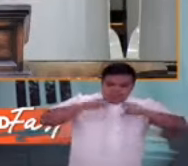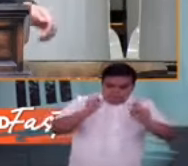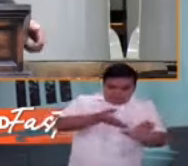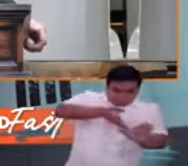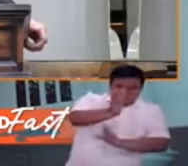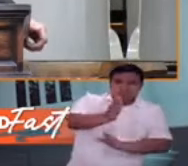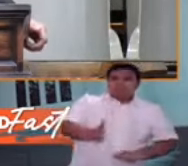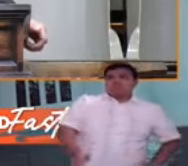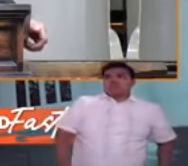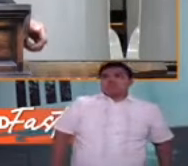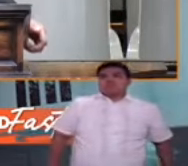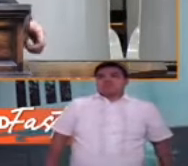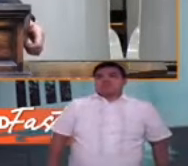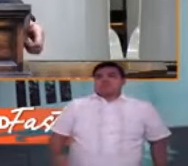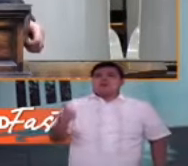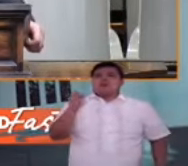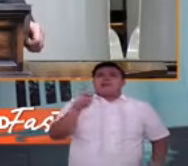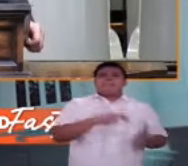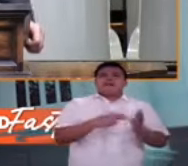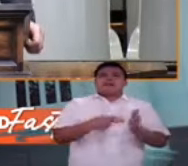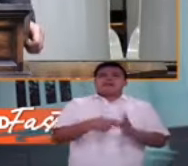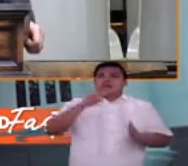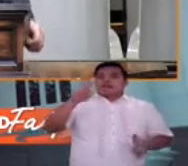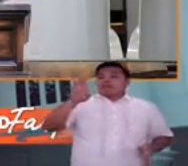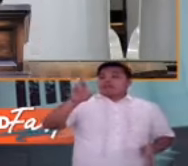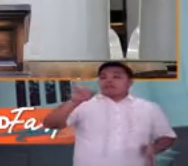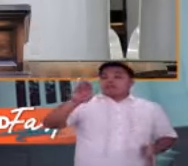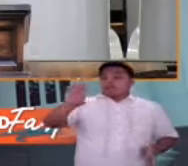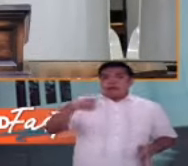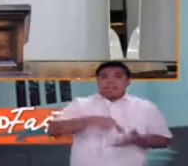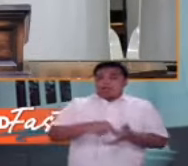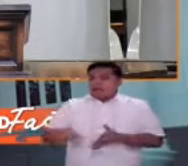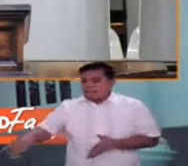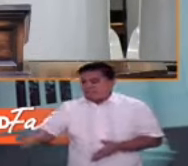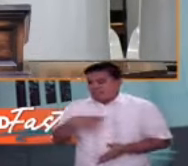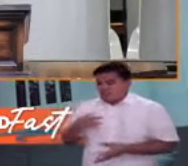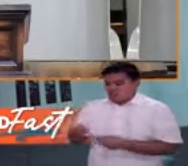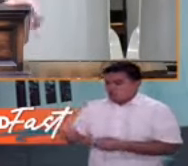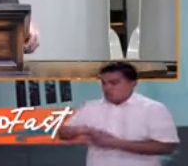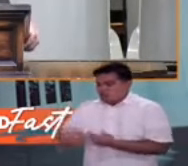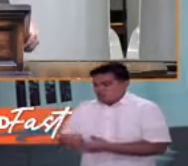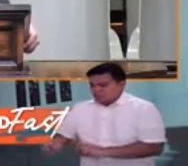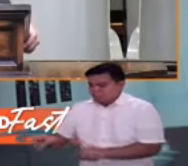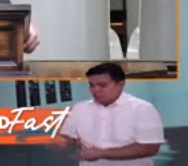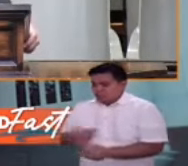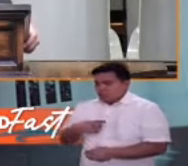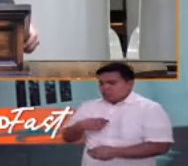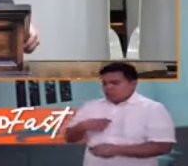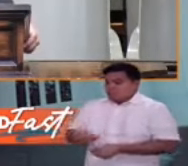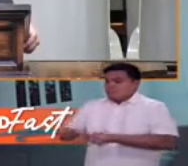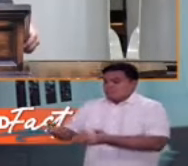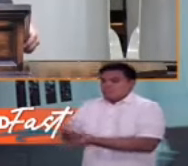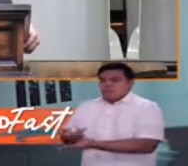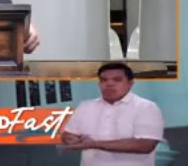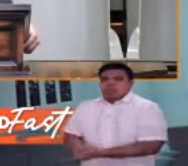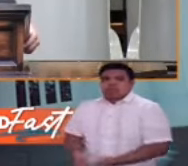be. What's the difference, Pastor? A bribe is when we try to get someone to do what he ought not to do for